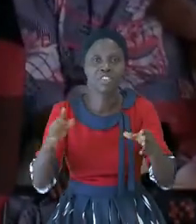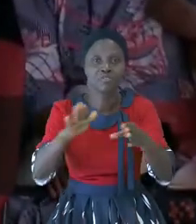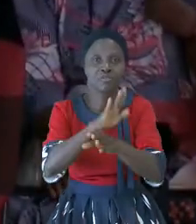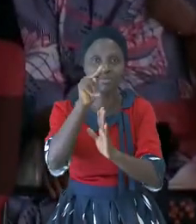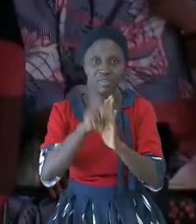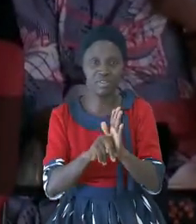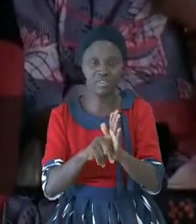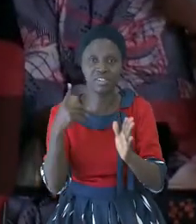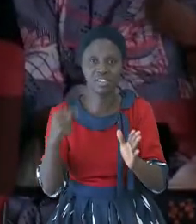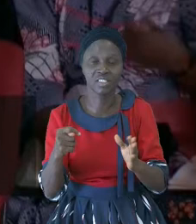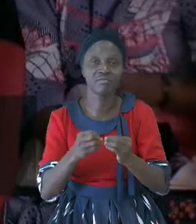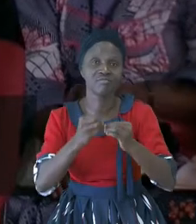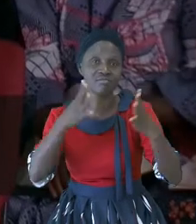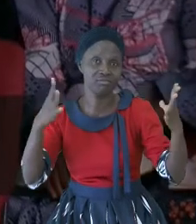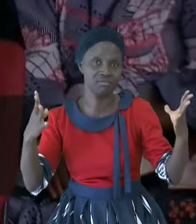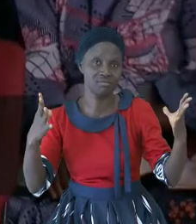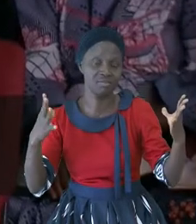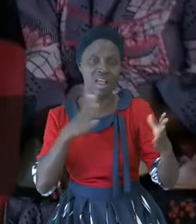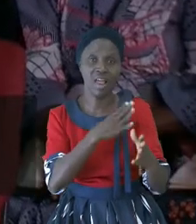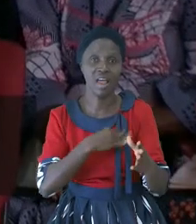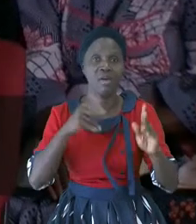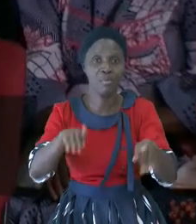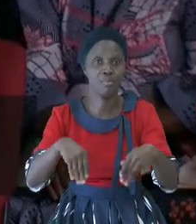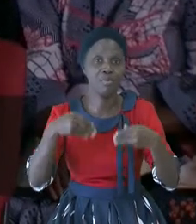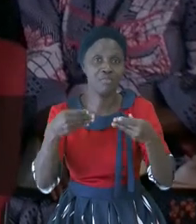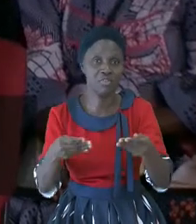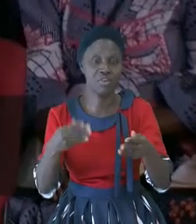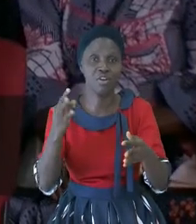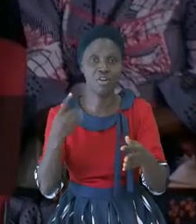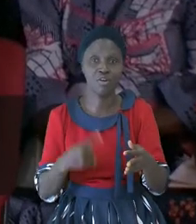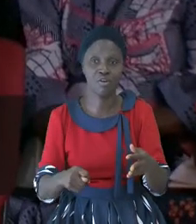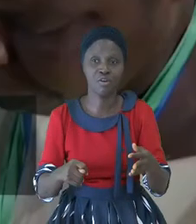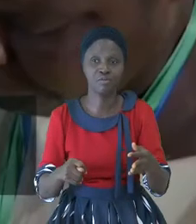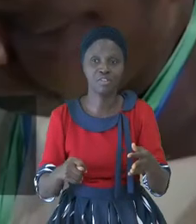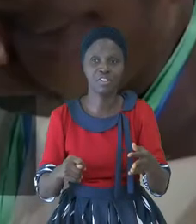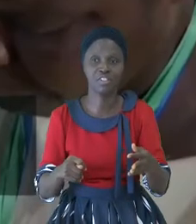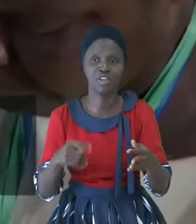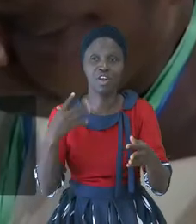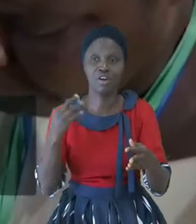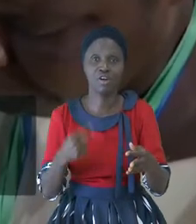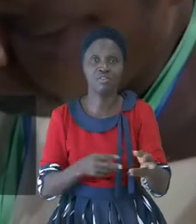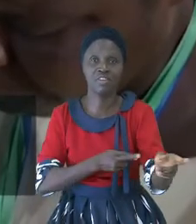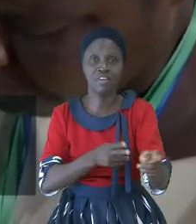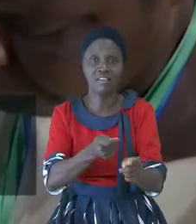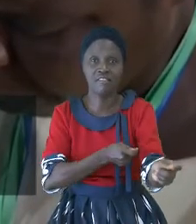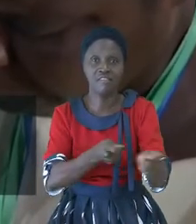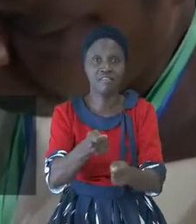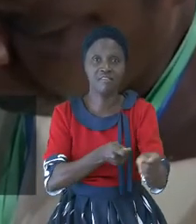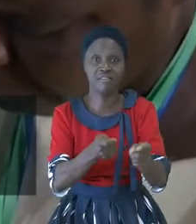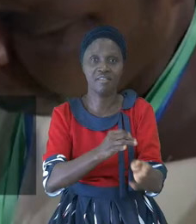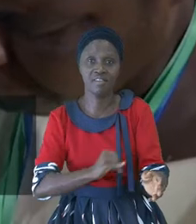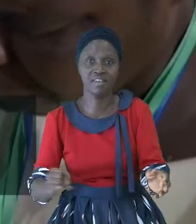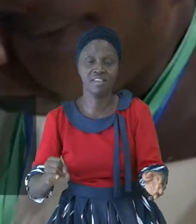the plenitude and provision of the reigning shepherd. The reigning shepherd, we're talking about